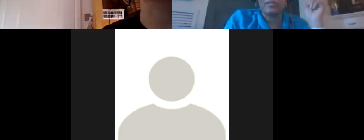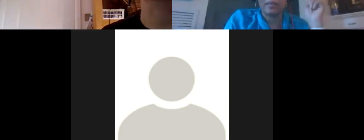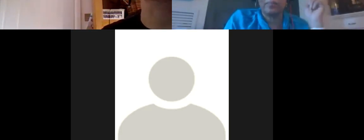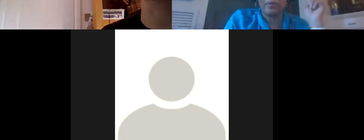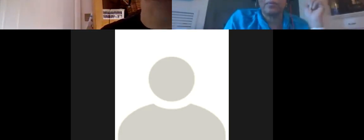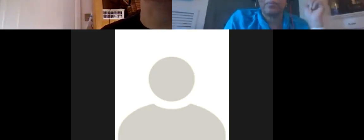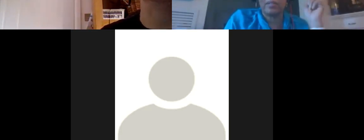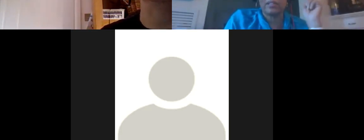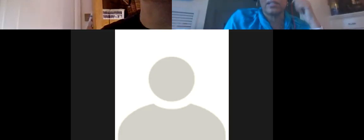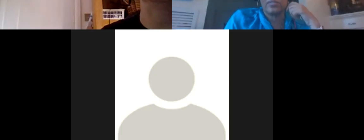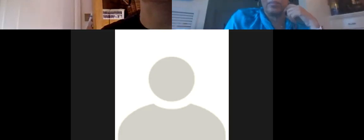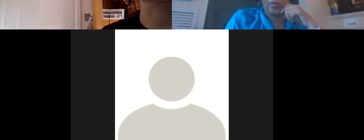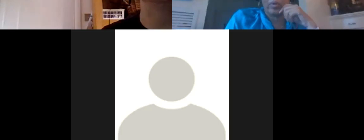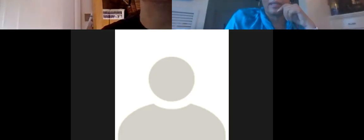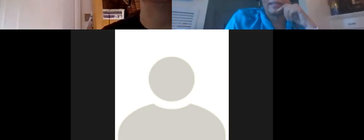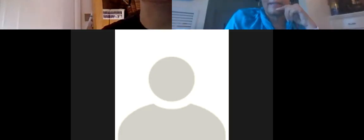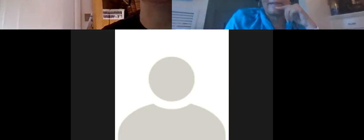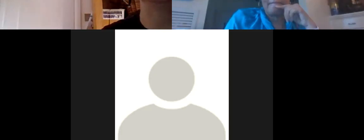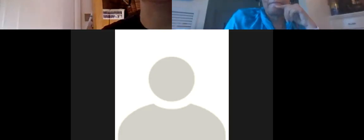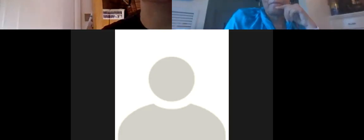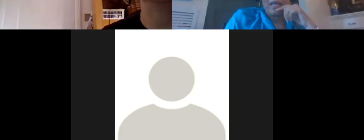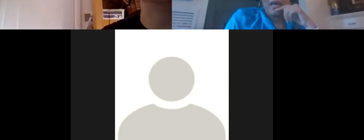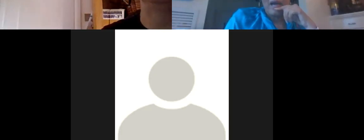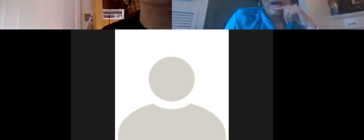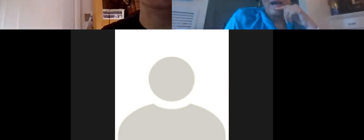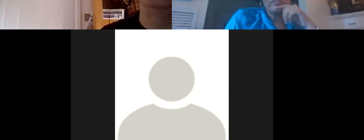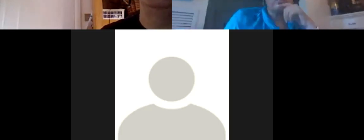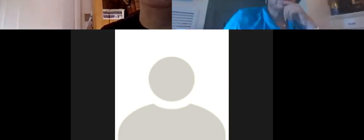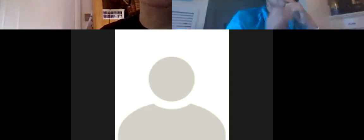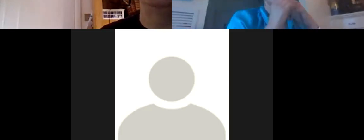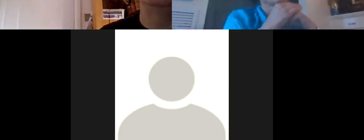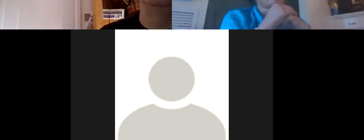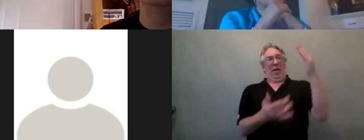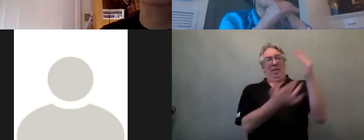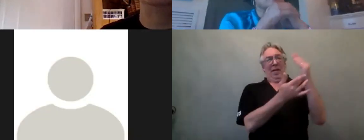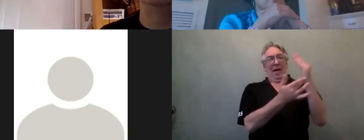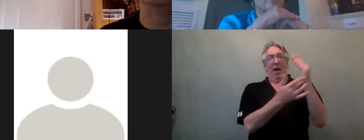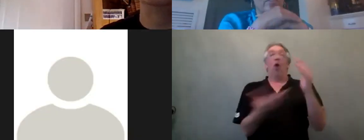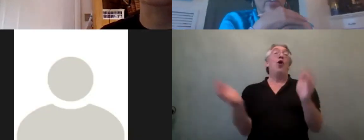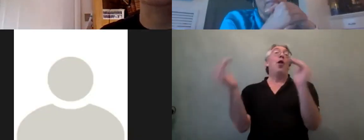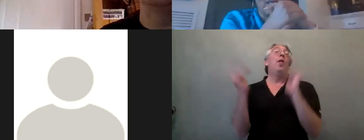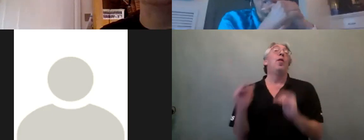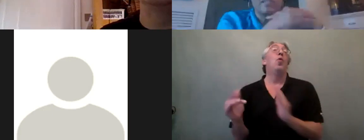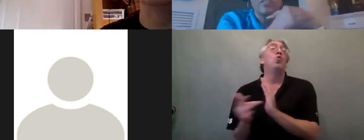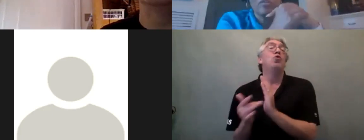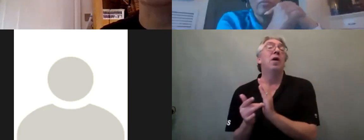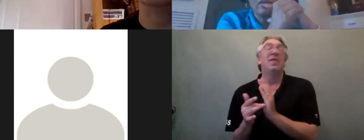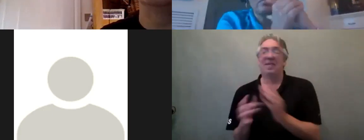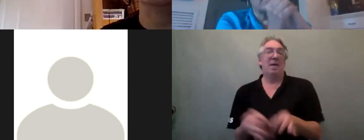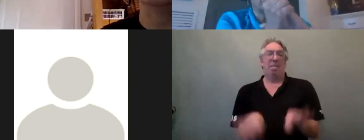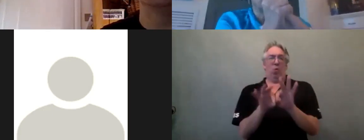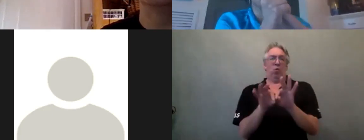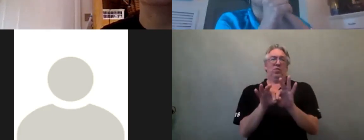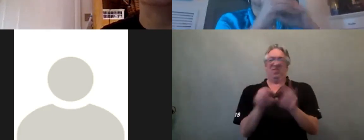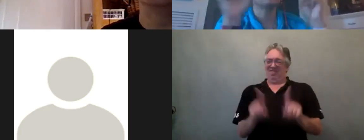and low-tech products is important. I also wanted to just flag, Steve, if I may, the issue